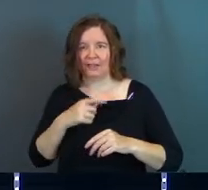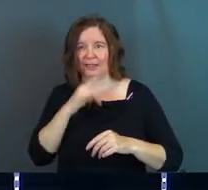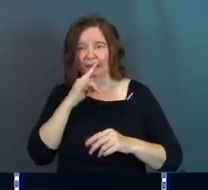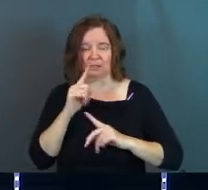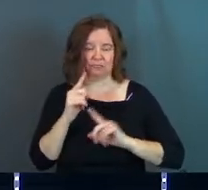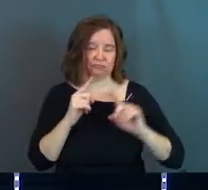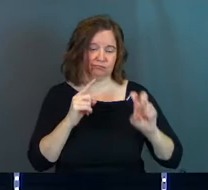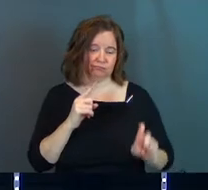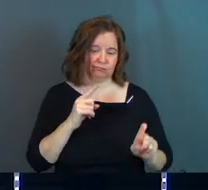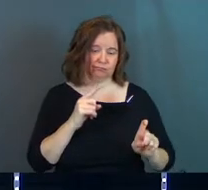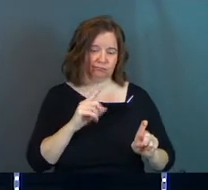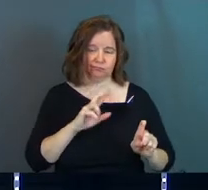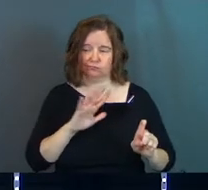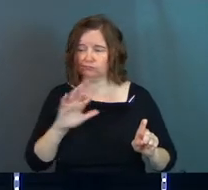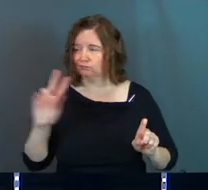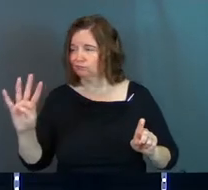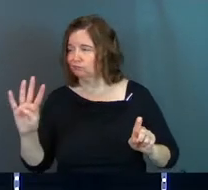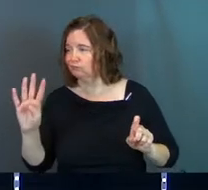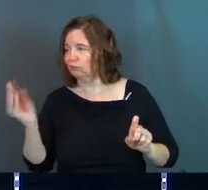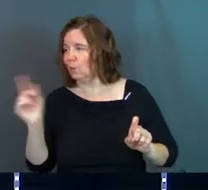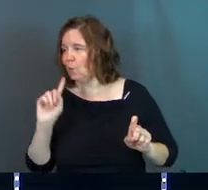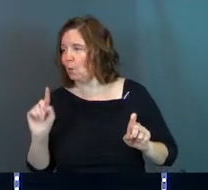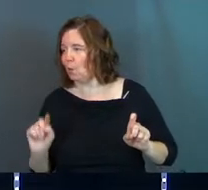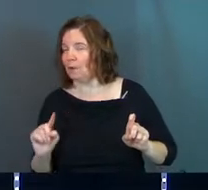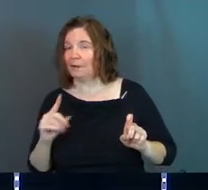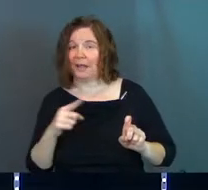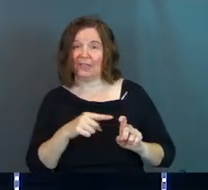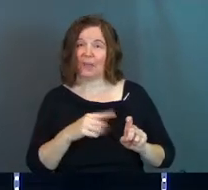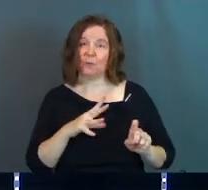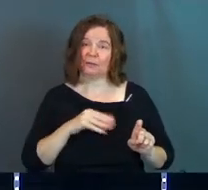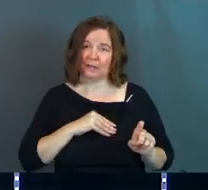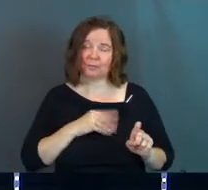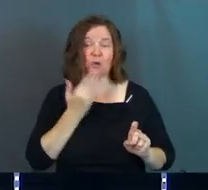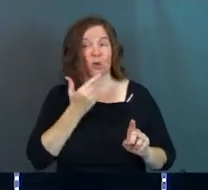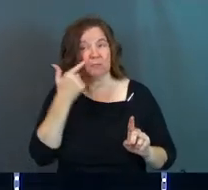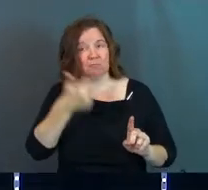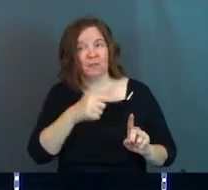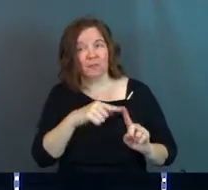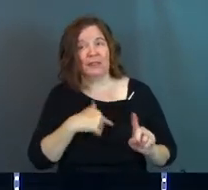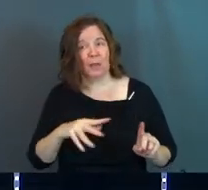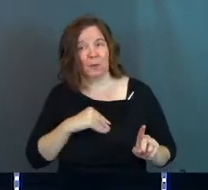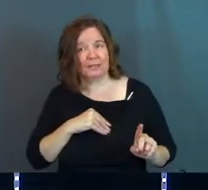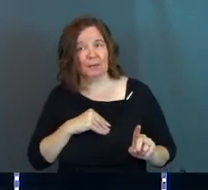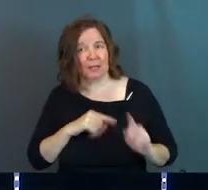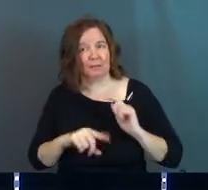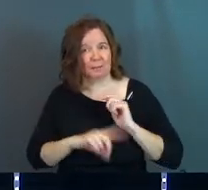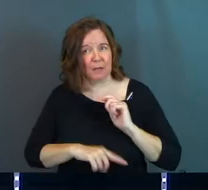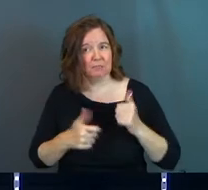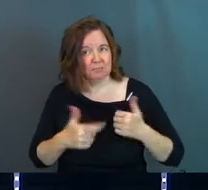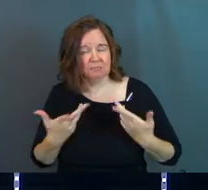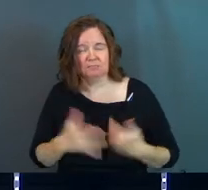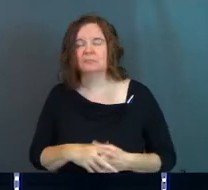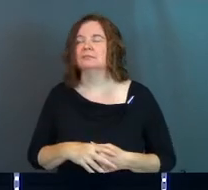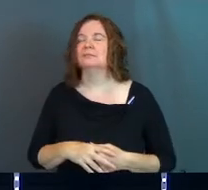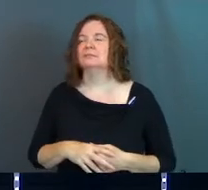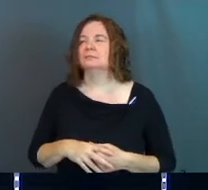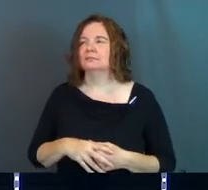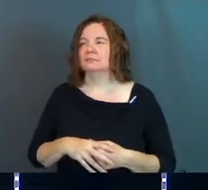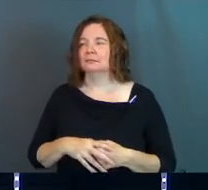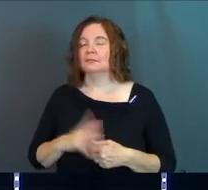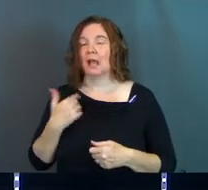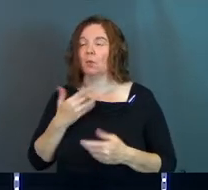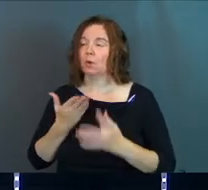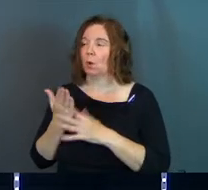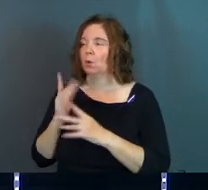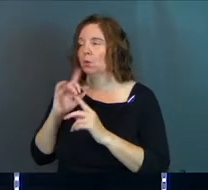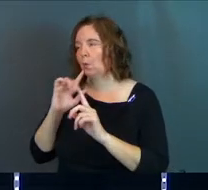picnic table and just sat down. And they were very accepting. So good for them, right? They're very accepting of it. And we